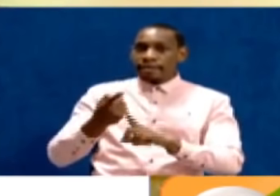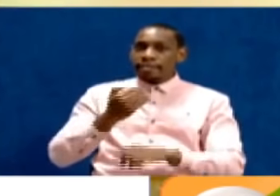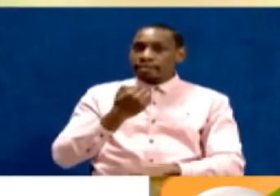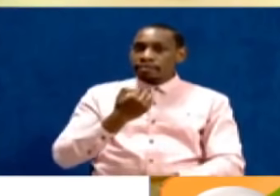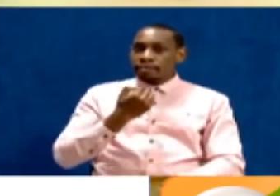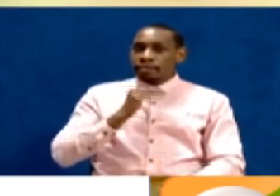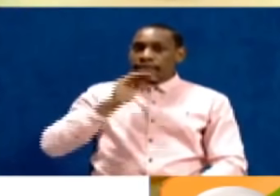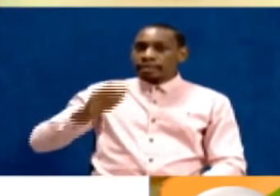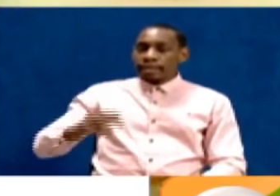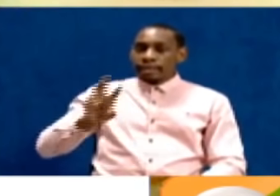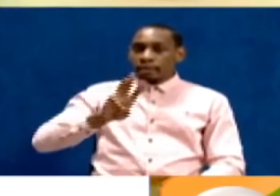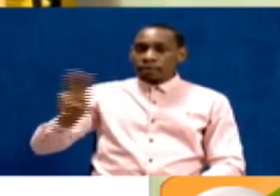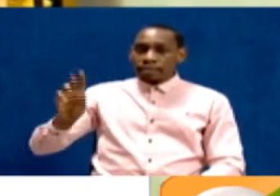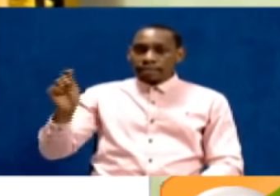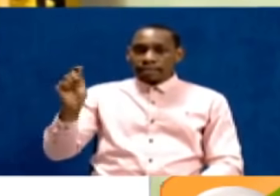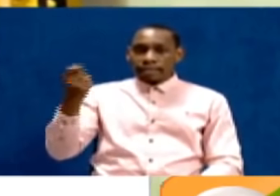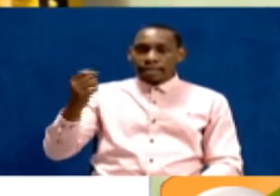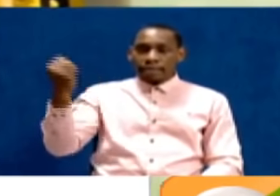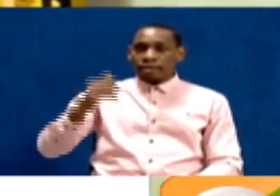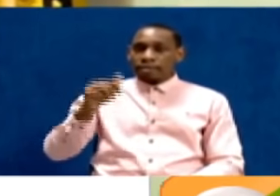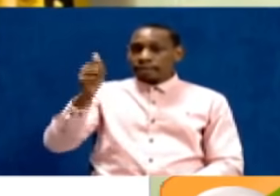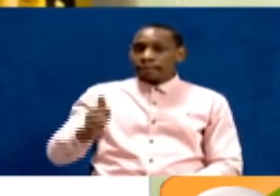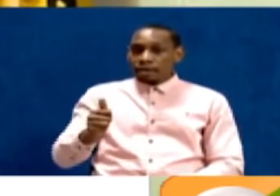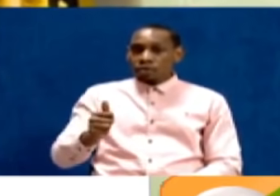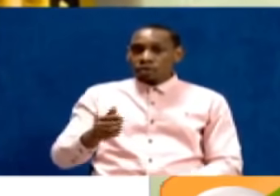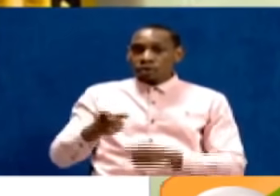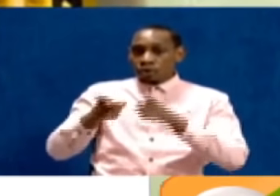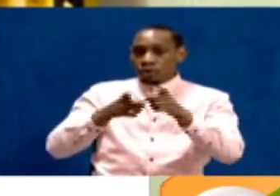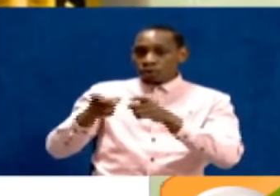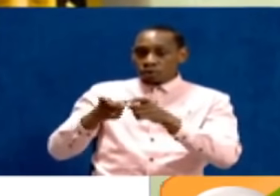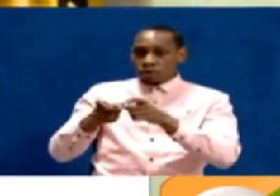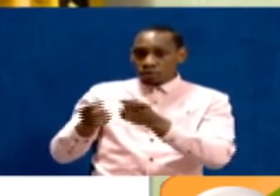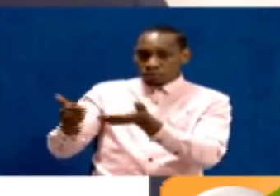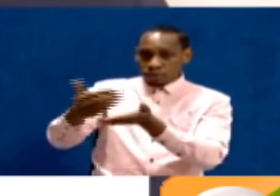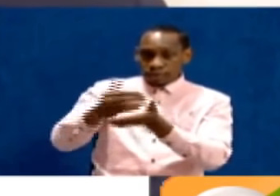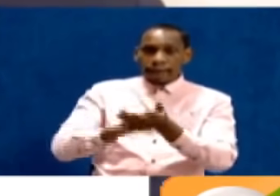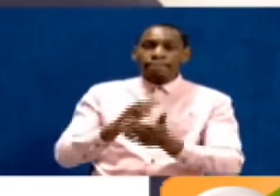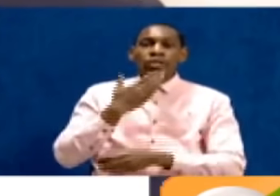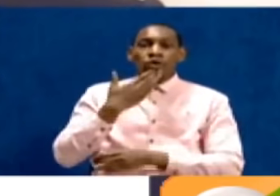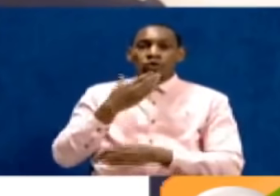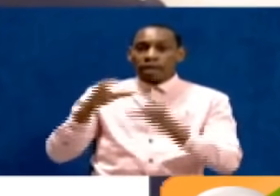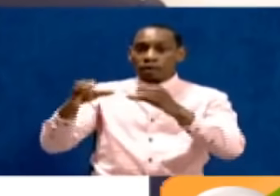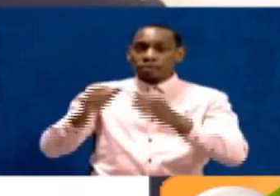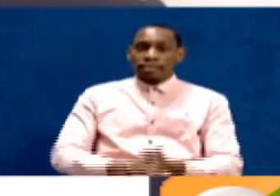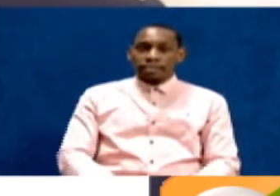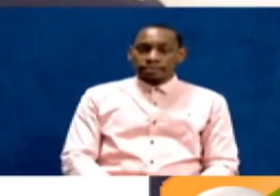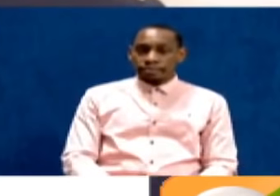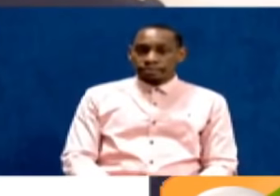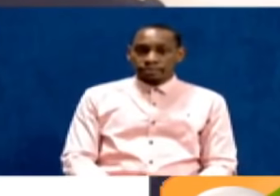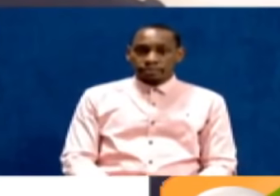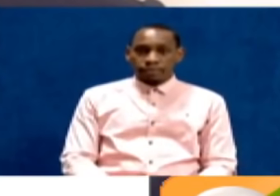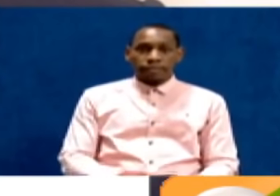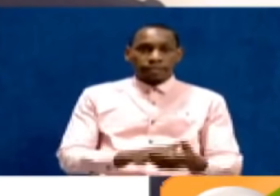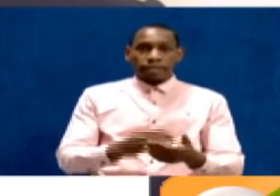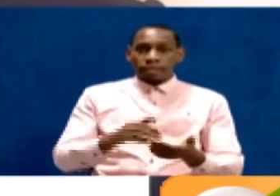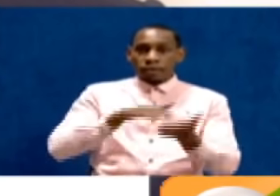Western Kenya politics, is yet to solidify his grip in the House of Mulembe. This is the weakness that I see